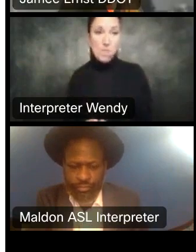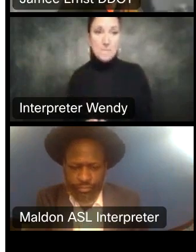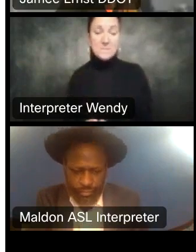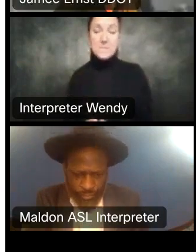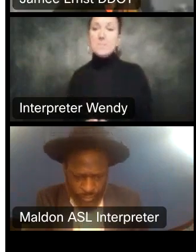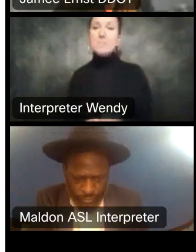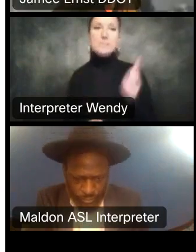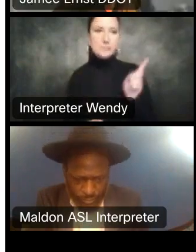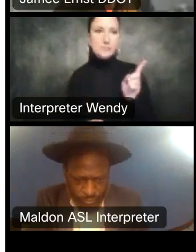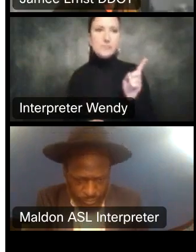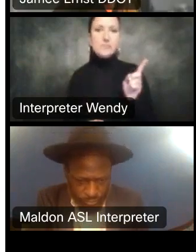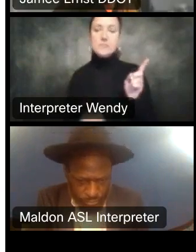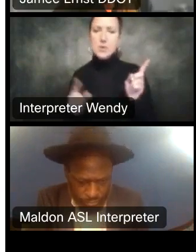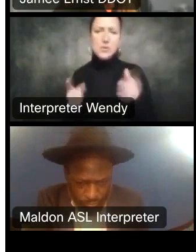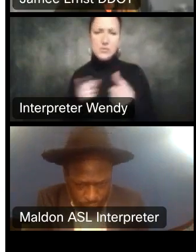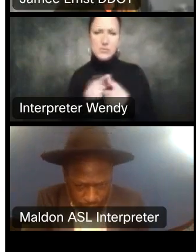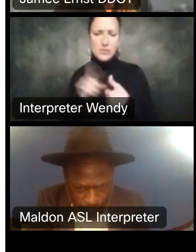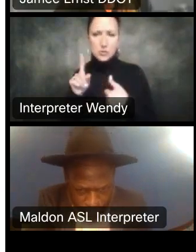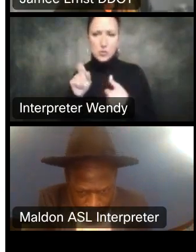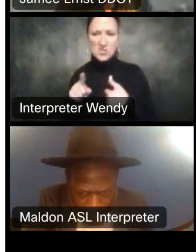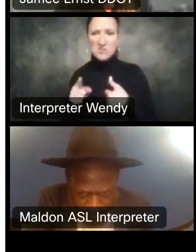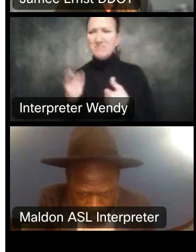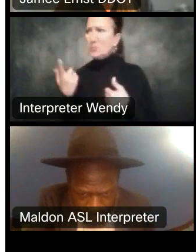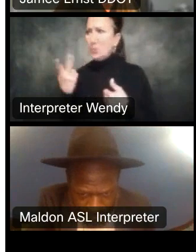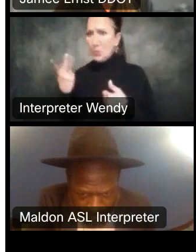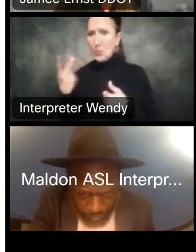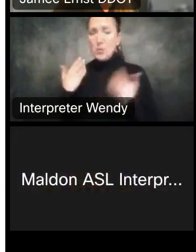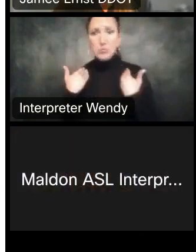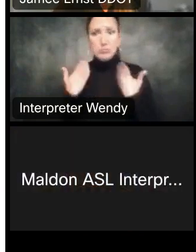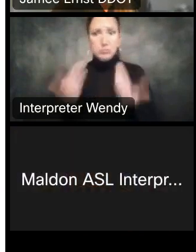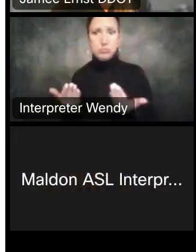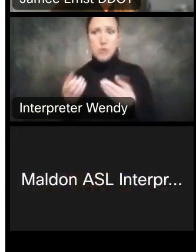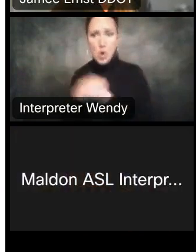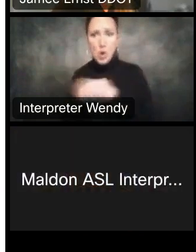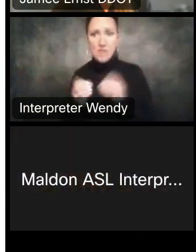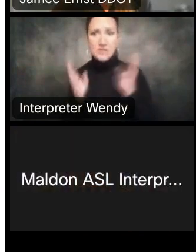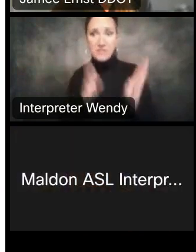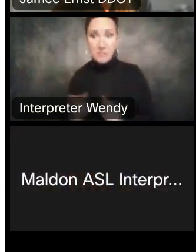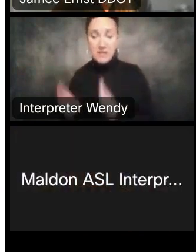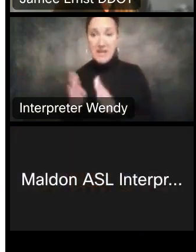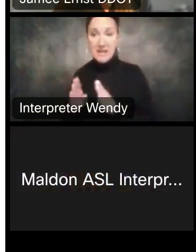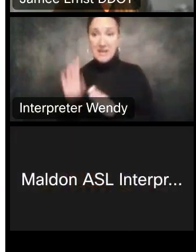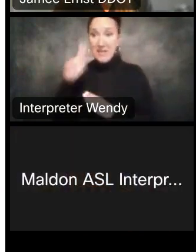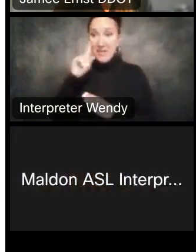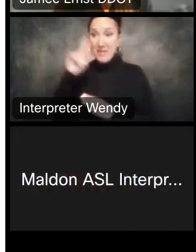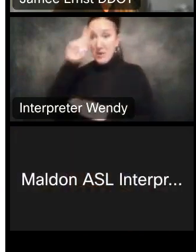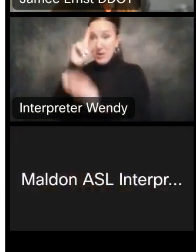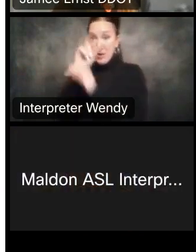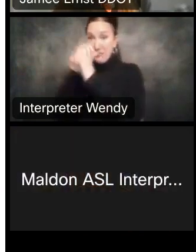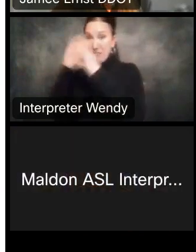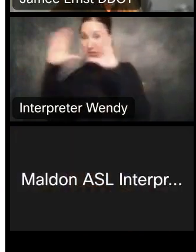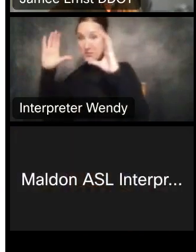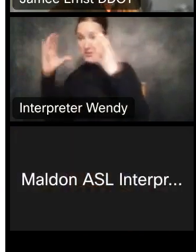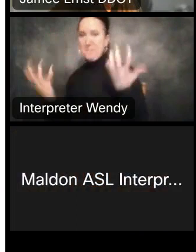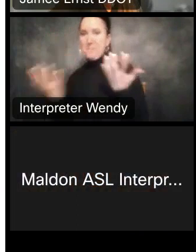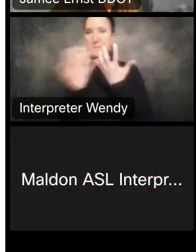And for the first question, we will continue to work with the Office of Planning and make sure that their vision is able to align with this project.